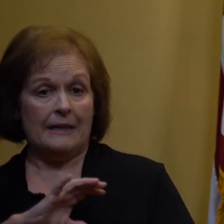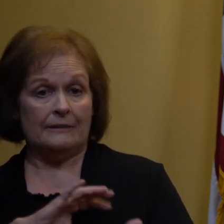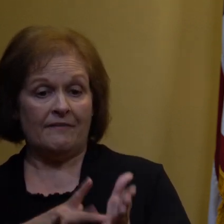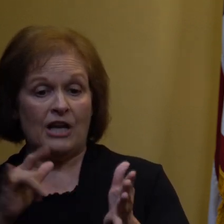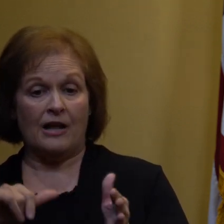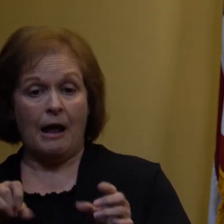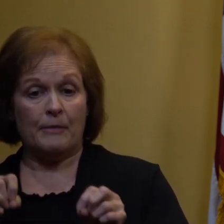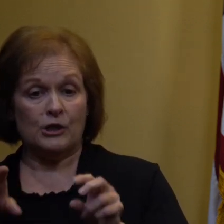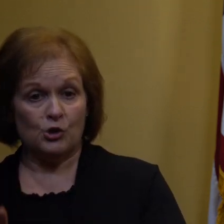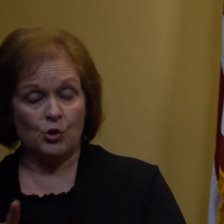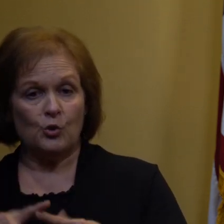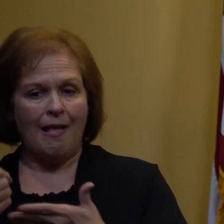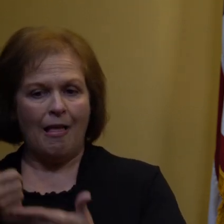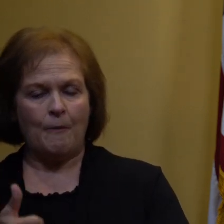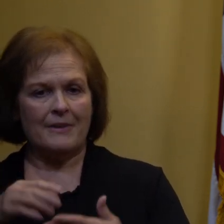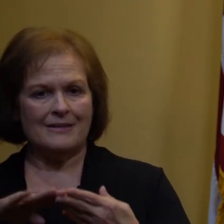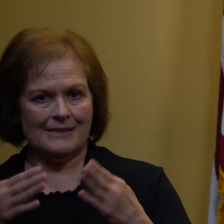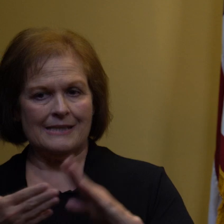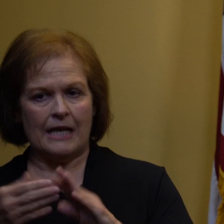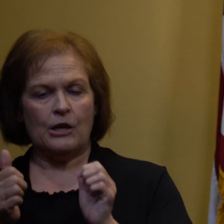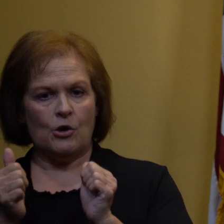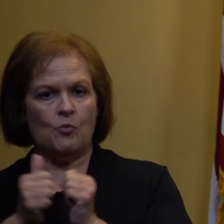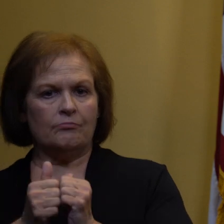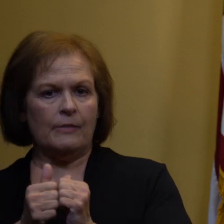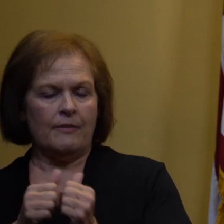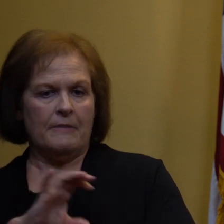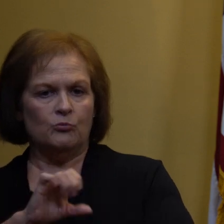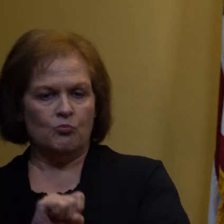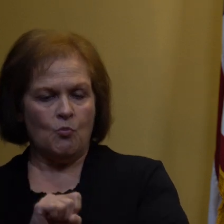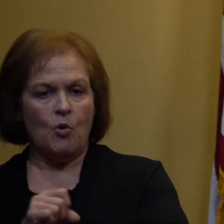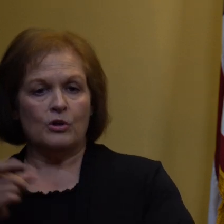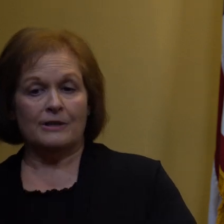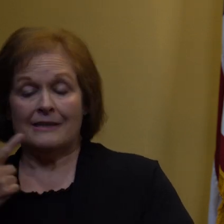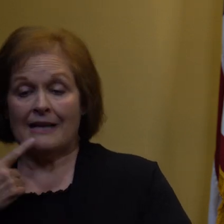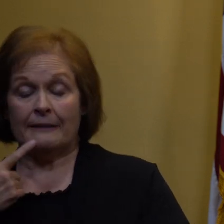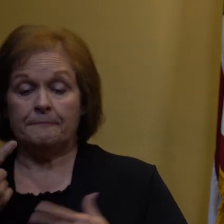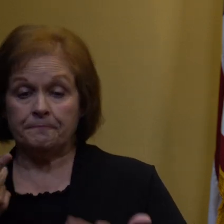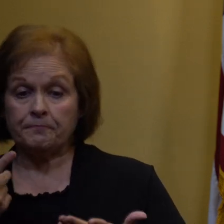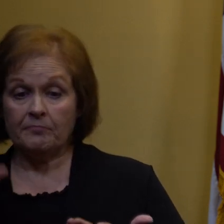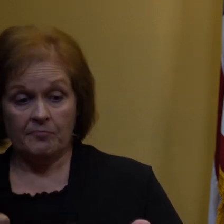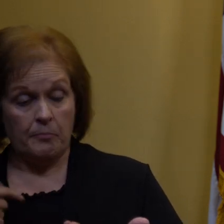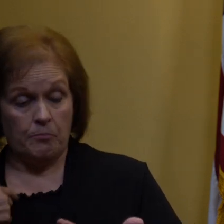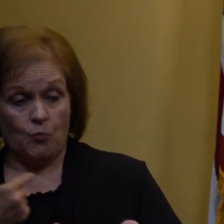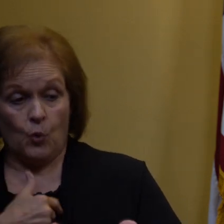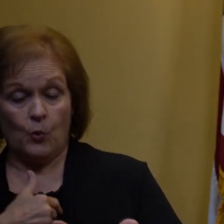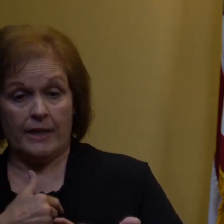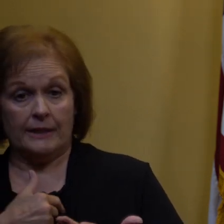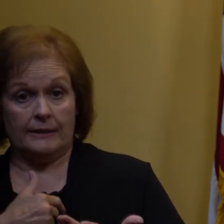opportunity, to aid the city with enforcement. And she said, listen, can we look